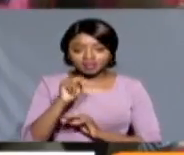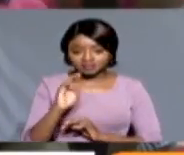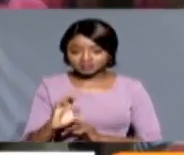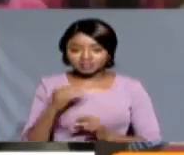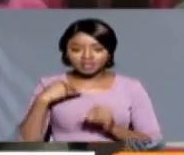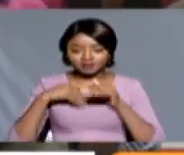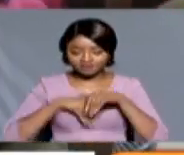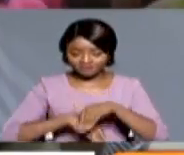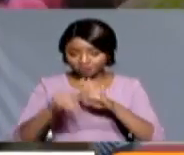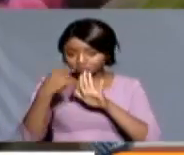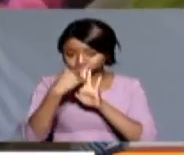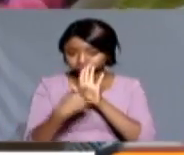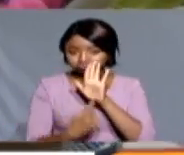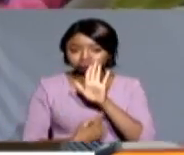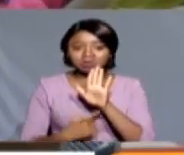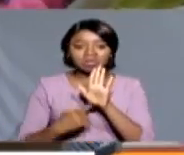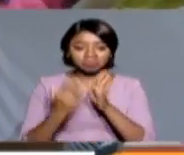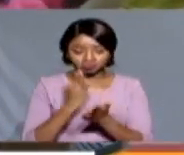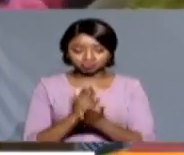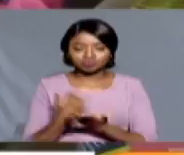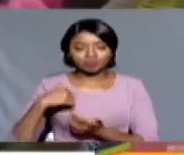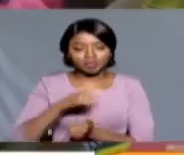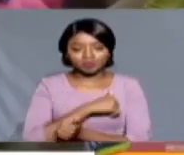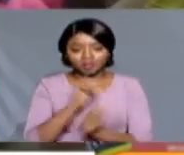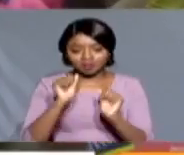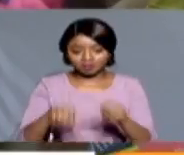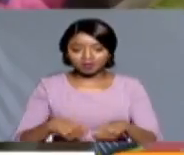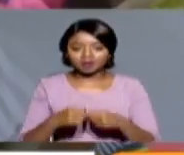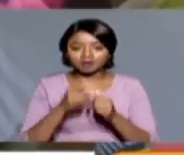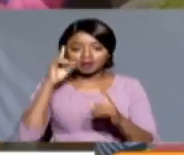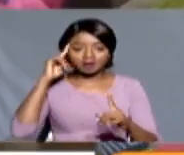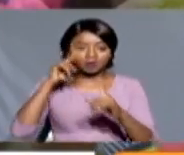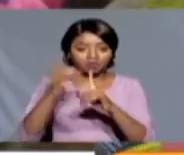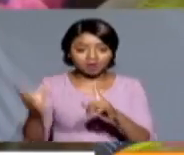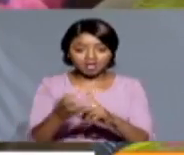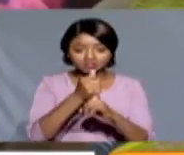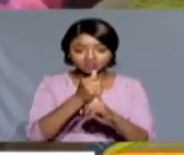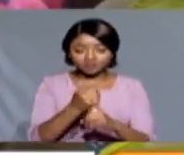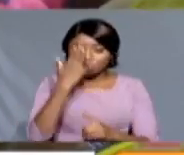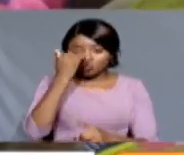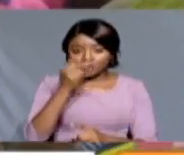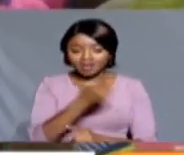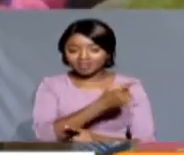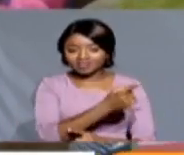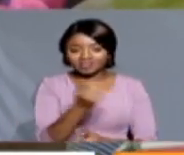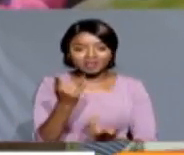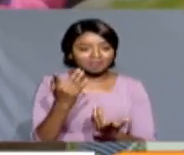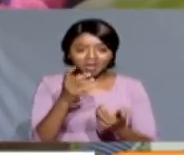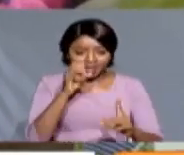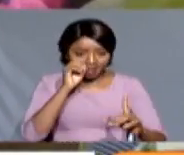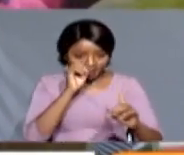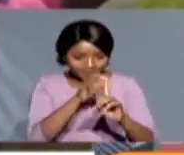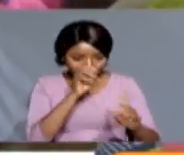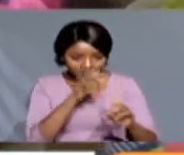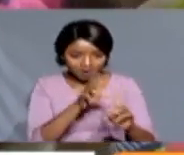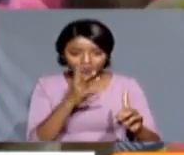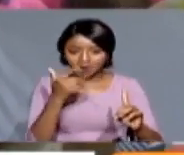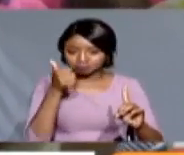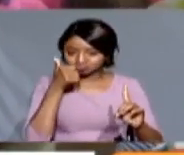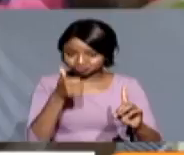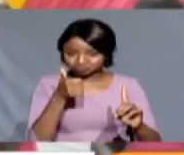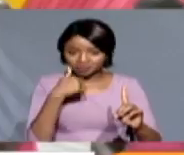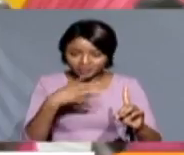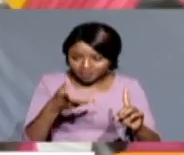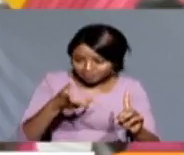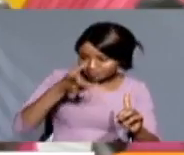will all have to achieve something, because one, they are impacted, they are empowered, they will go for what they have